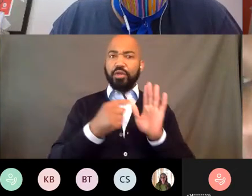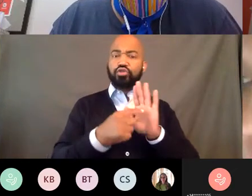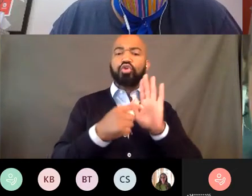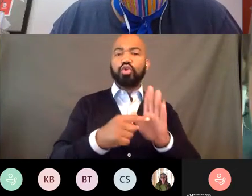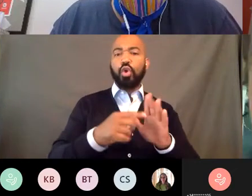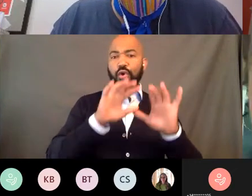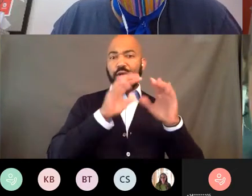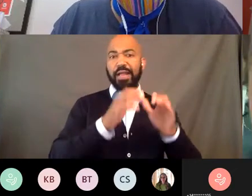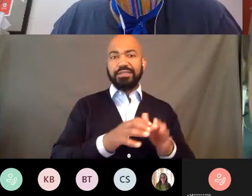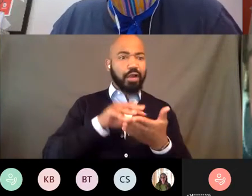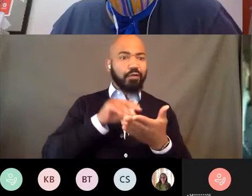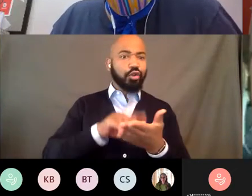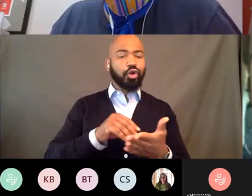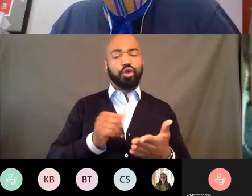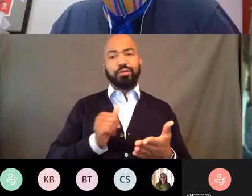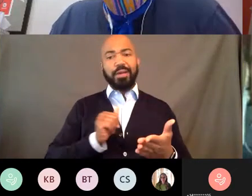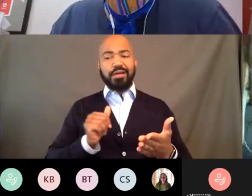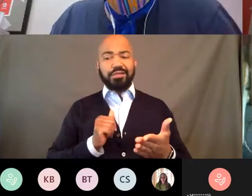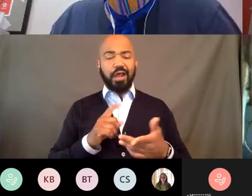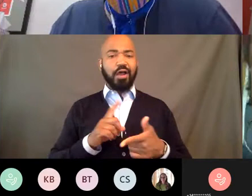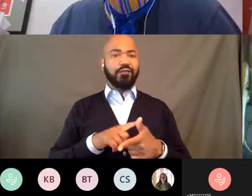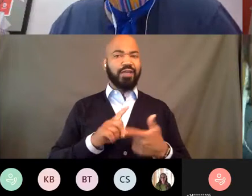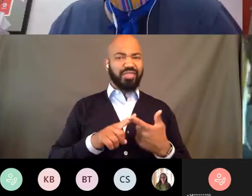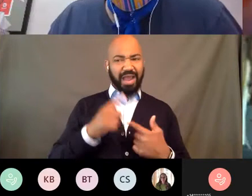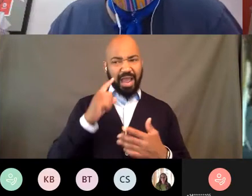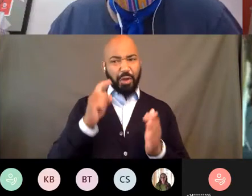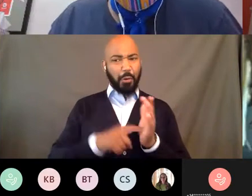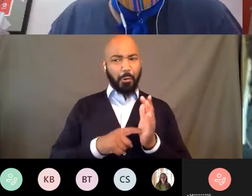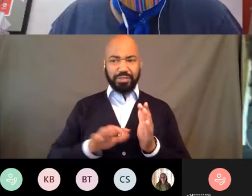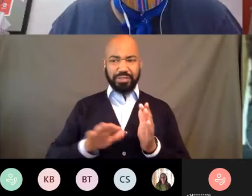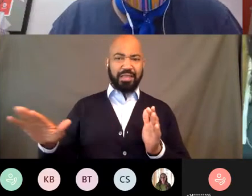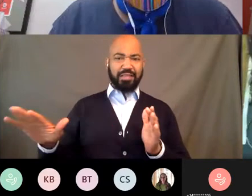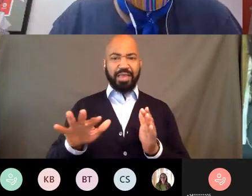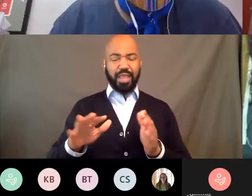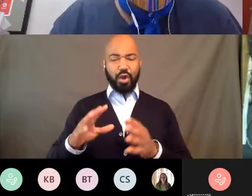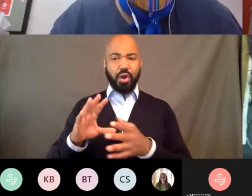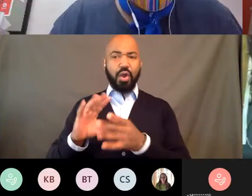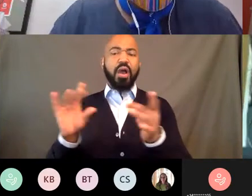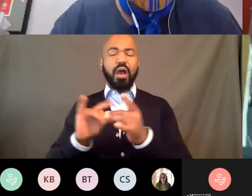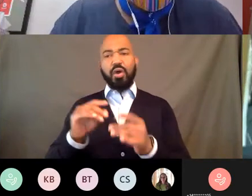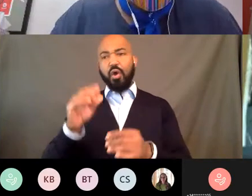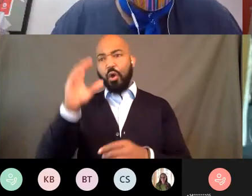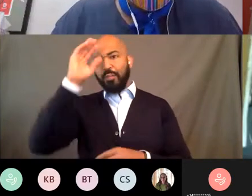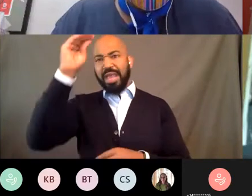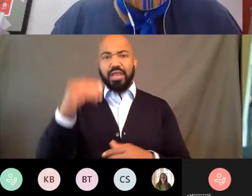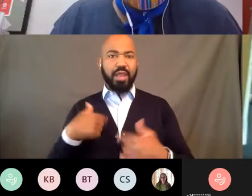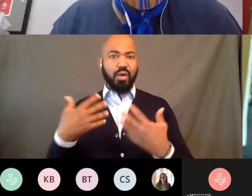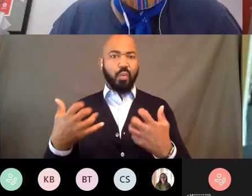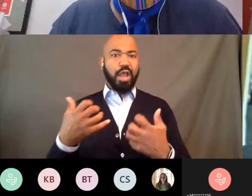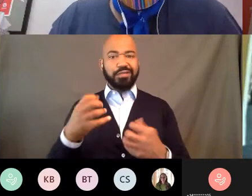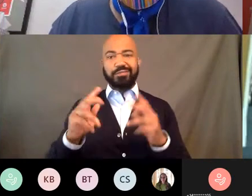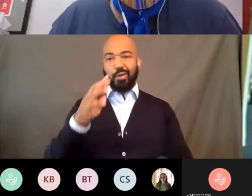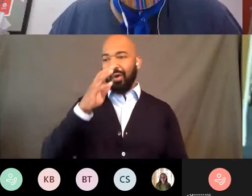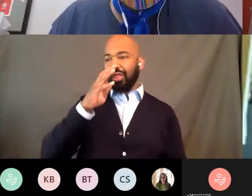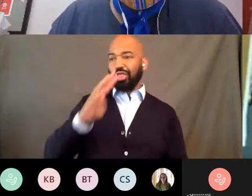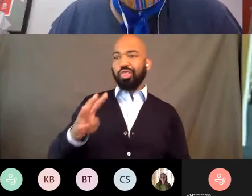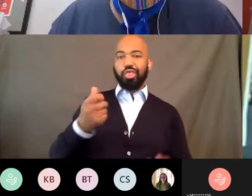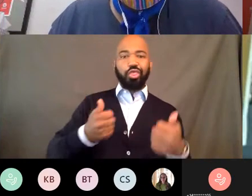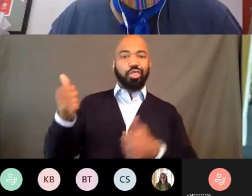And I've seen it, I feel like, just based off of living in the city of Milwaukee, just recognizing the